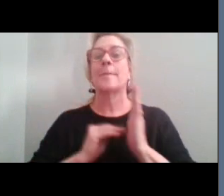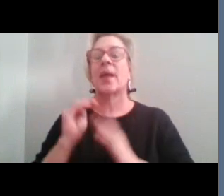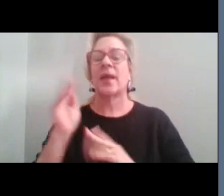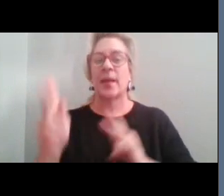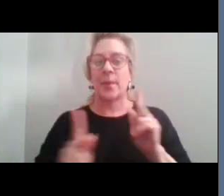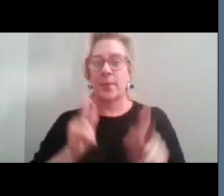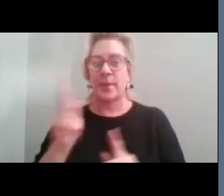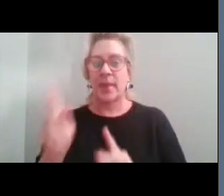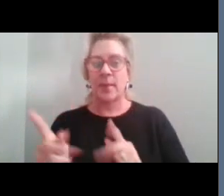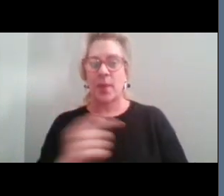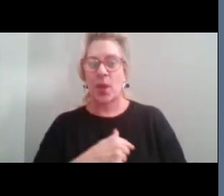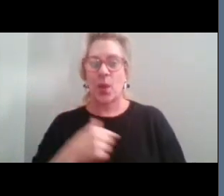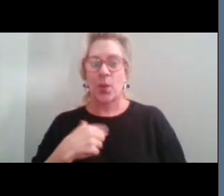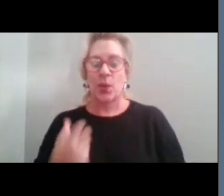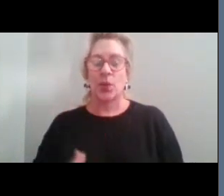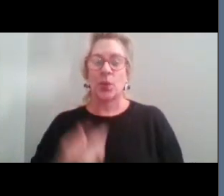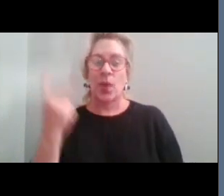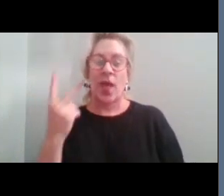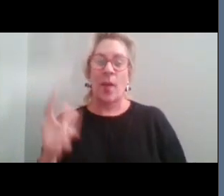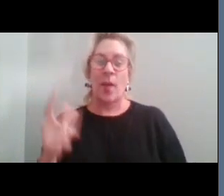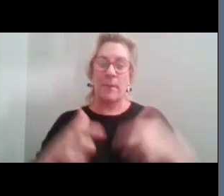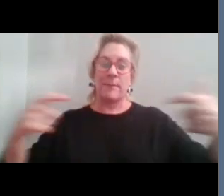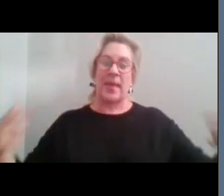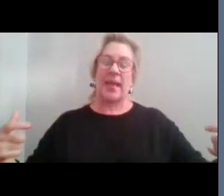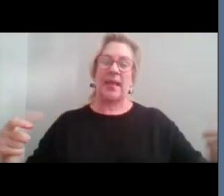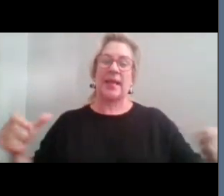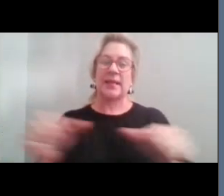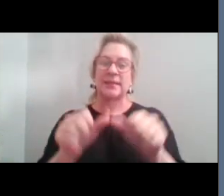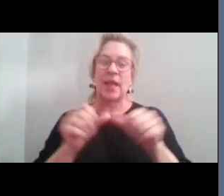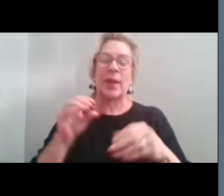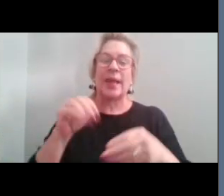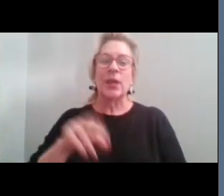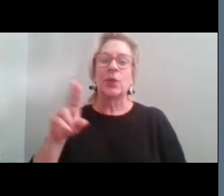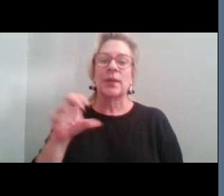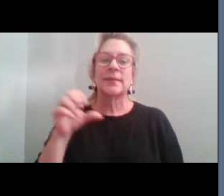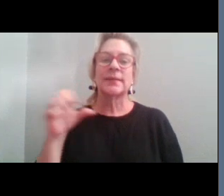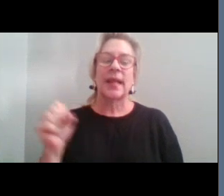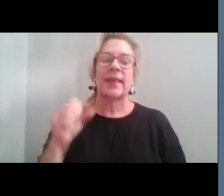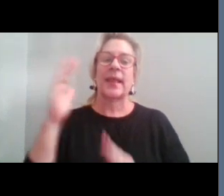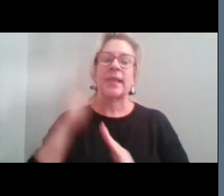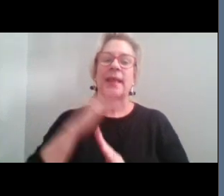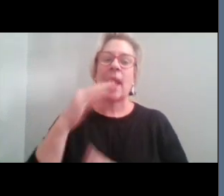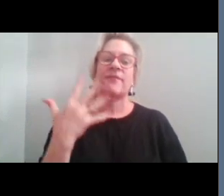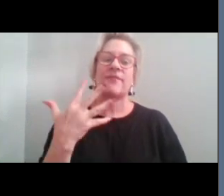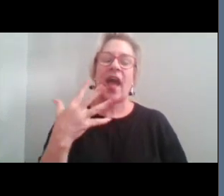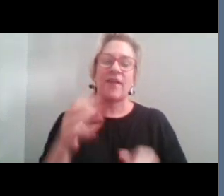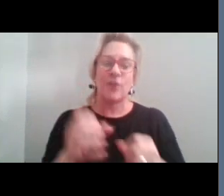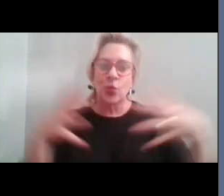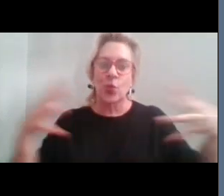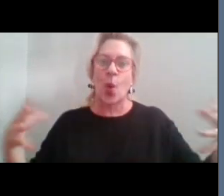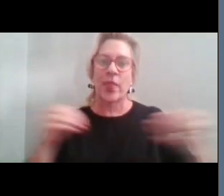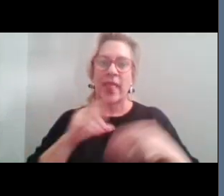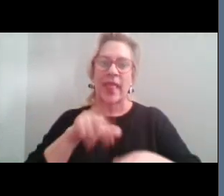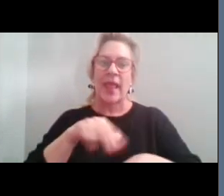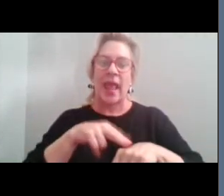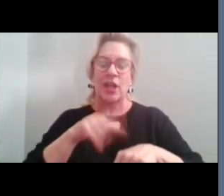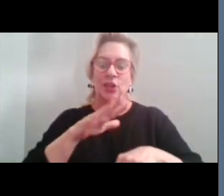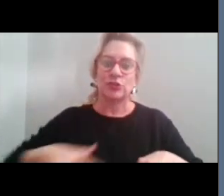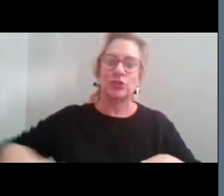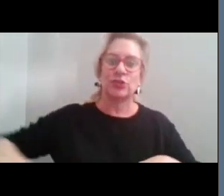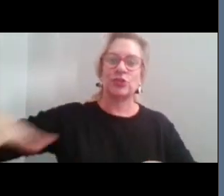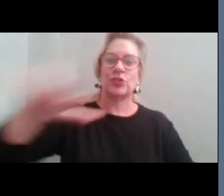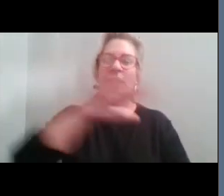We are the 12th most populous metro area in the U.S. and in the top 5 in growth nationwide. This growth is the